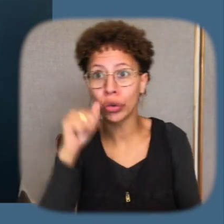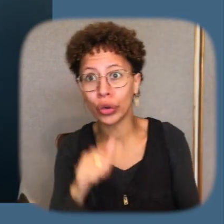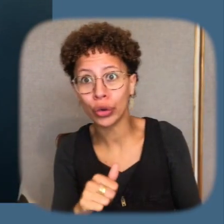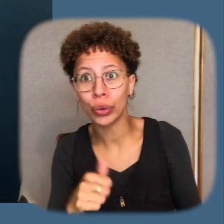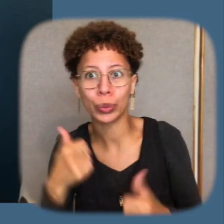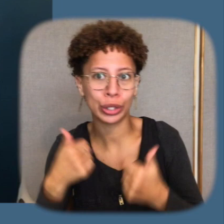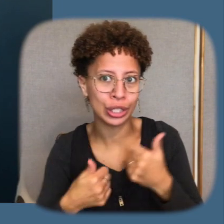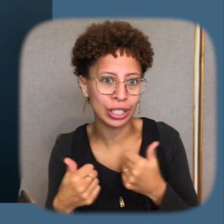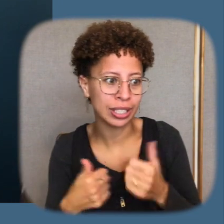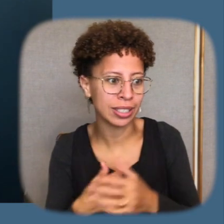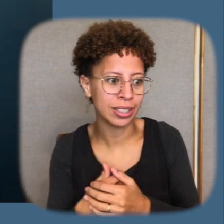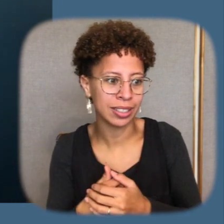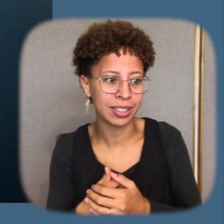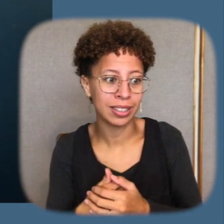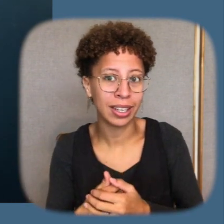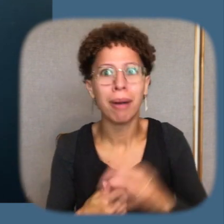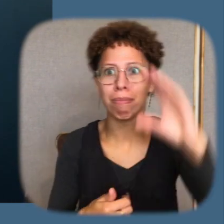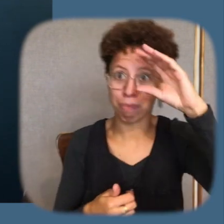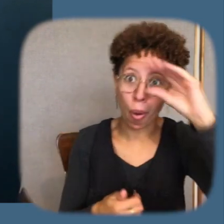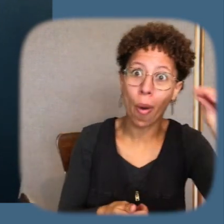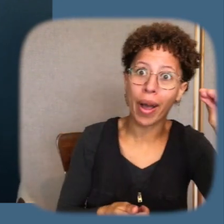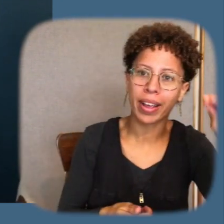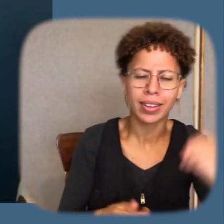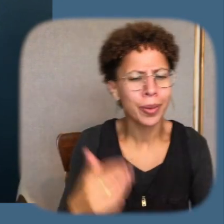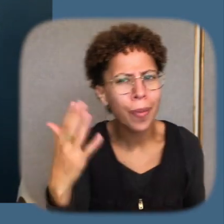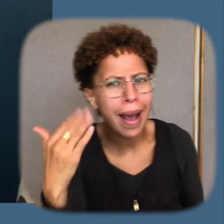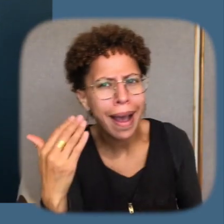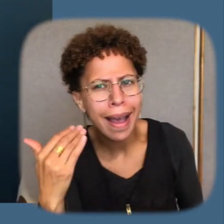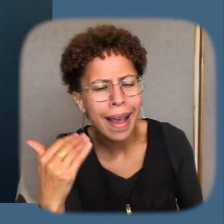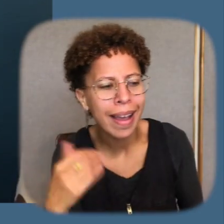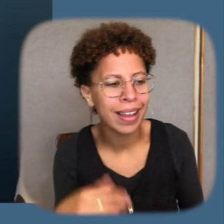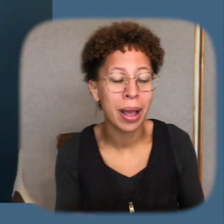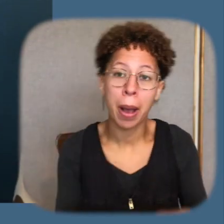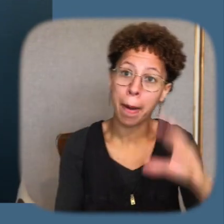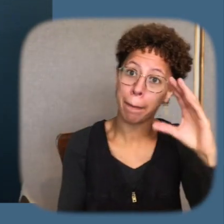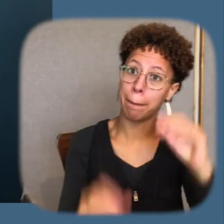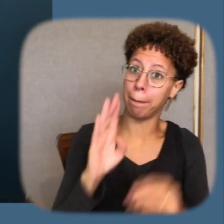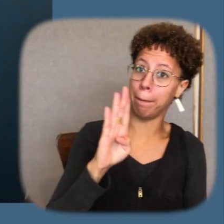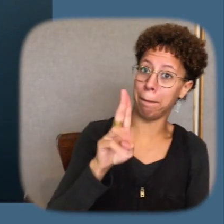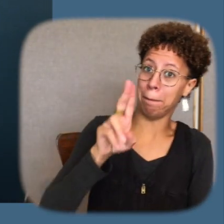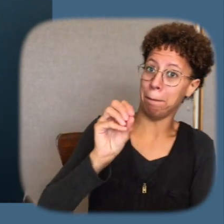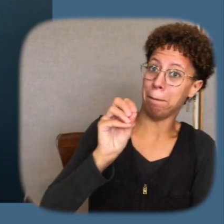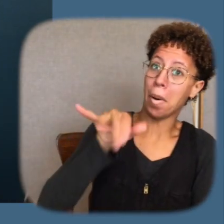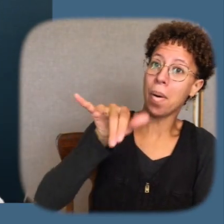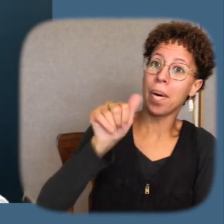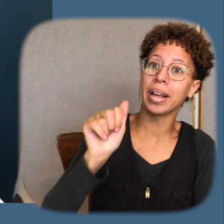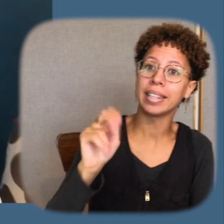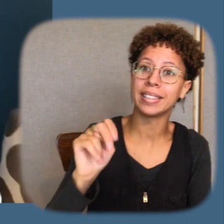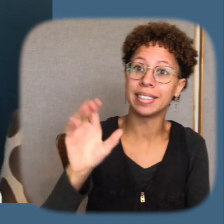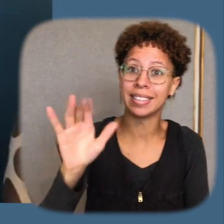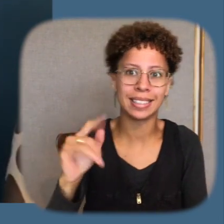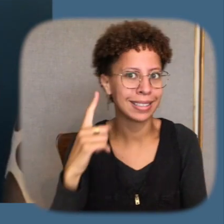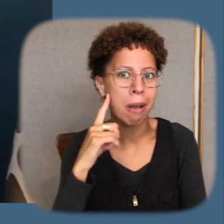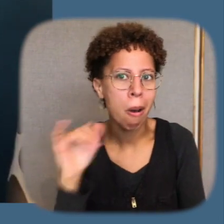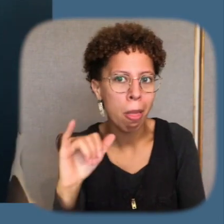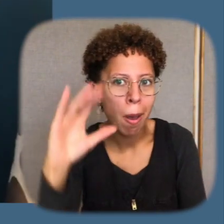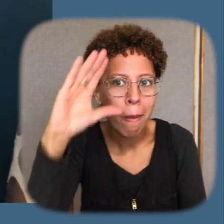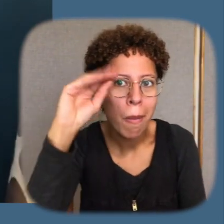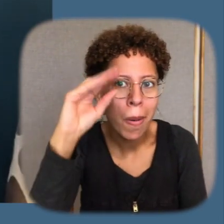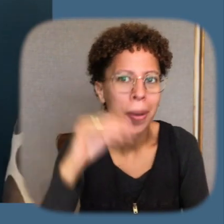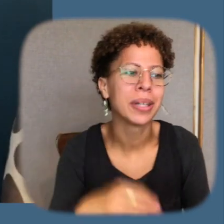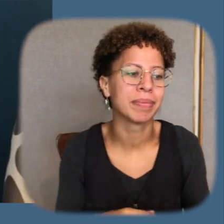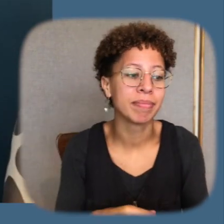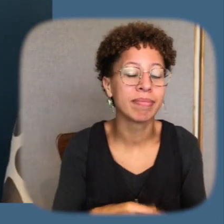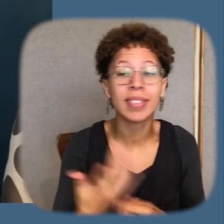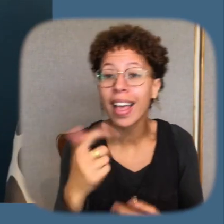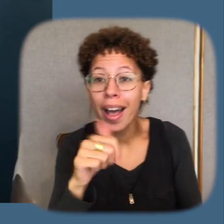Well, I don't know what. It's a boy. What? Buoyancy. Oh, that's a good one. Do you have any other science jokes